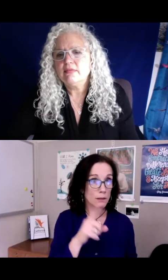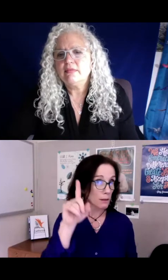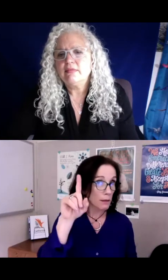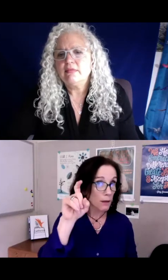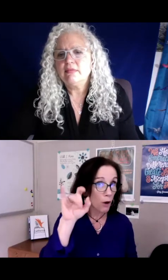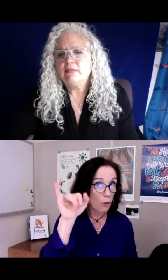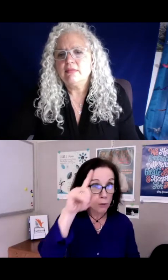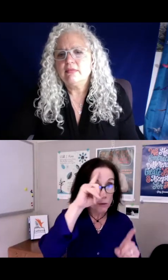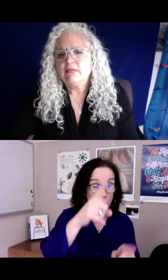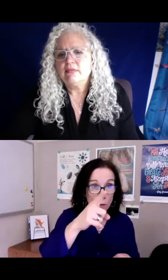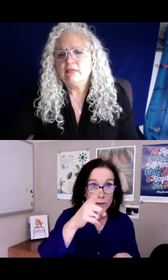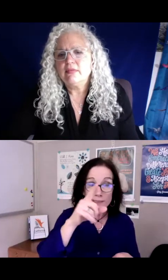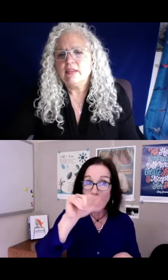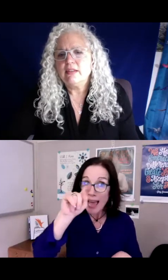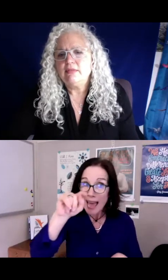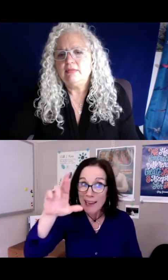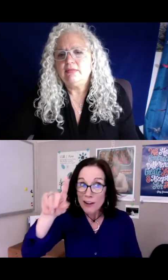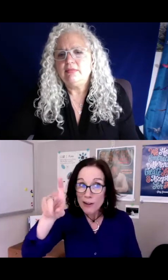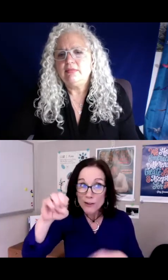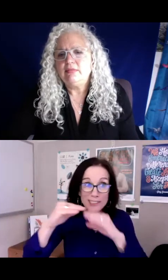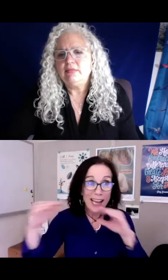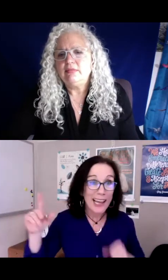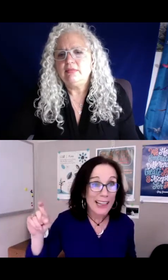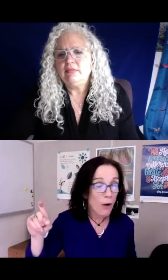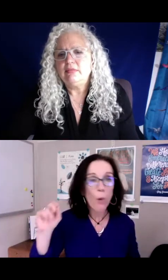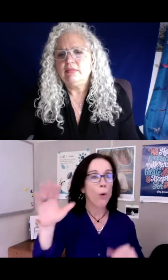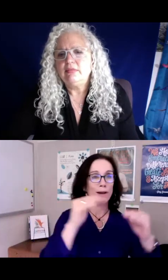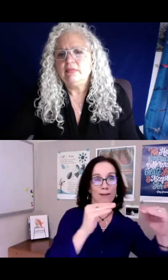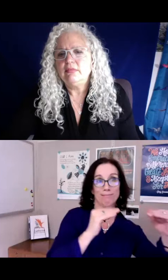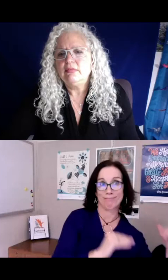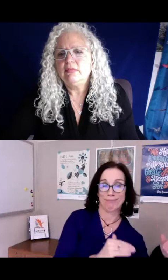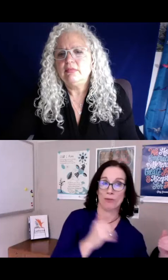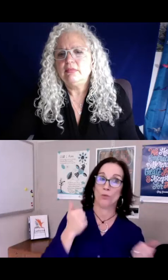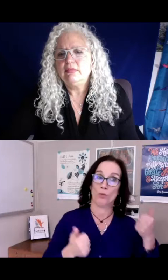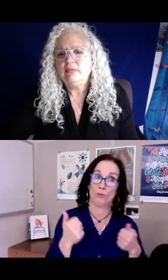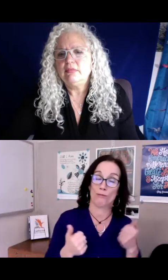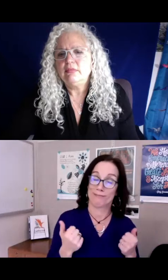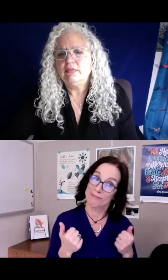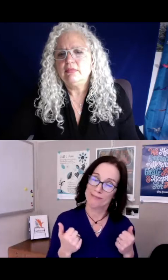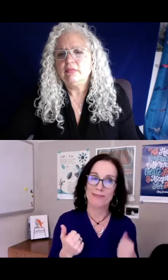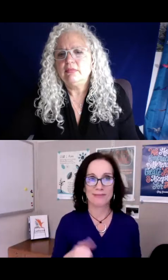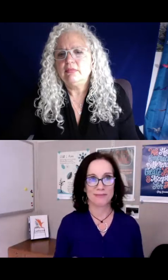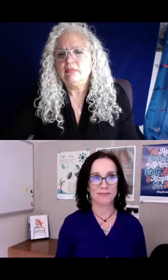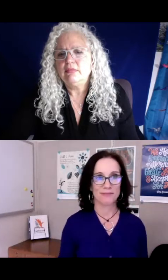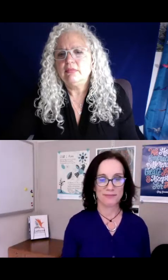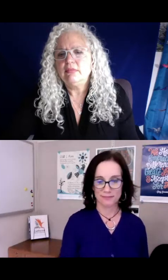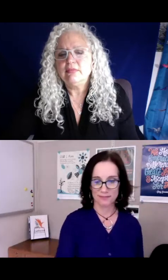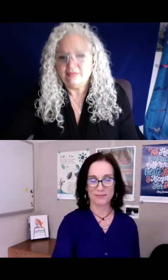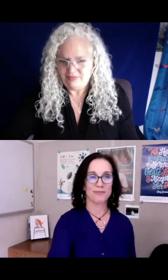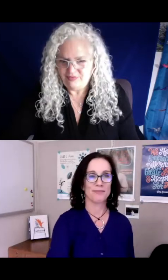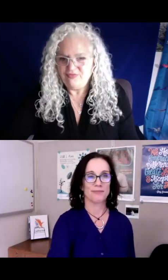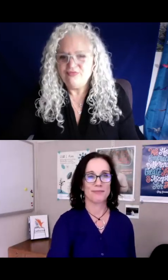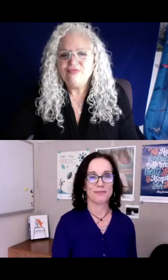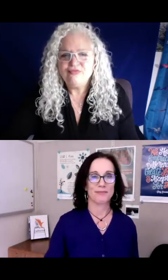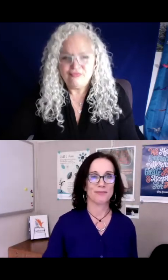their goals. But are the goals at grade level, or are they lower than grade level? So